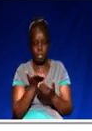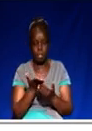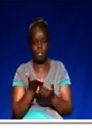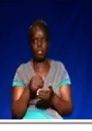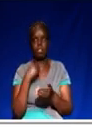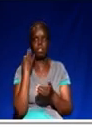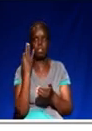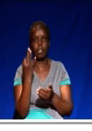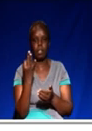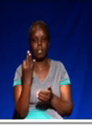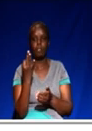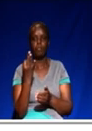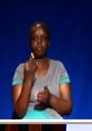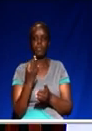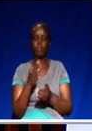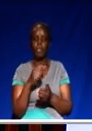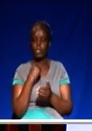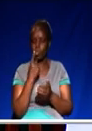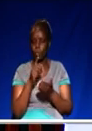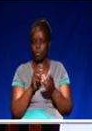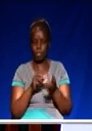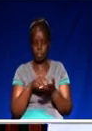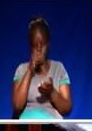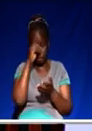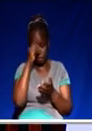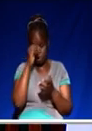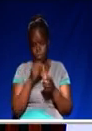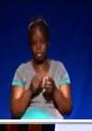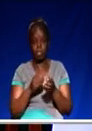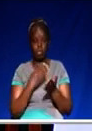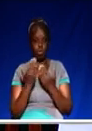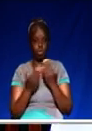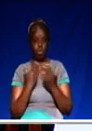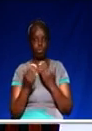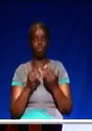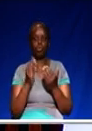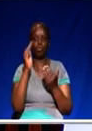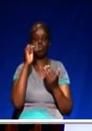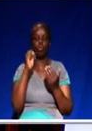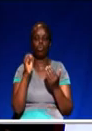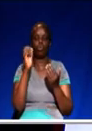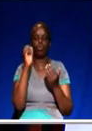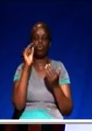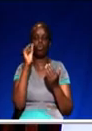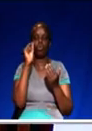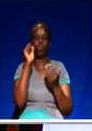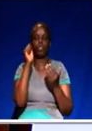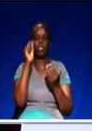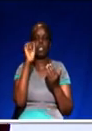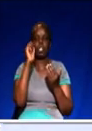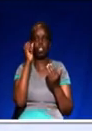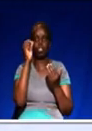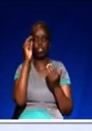is 3. So if we look at those two notations, it will be